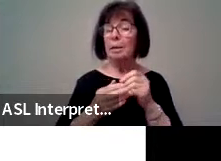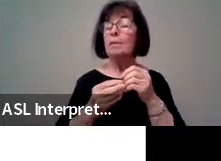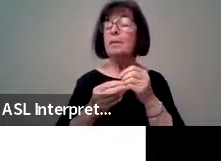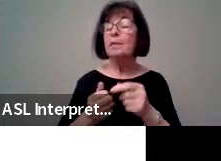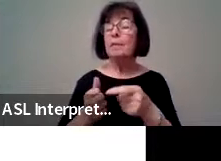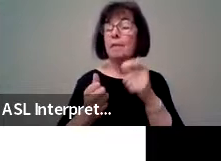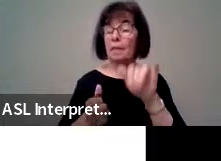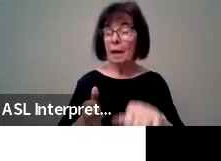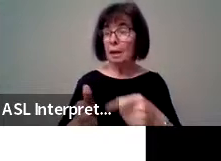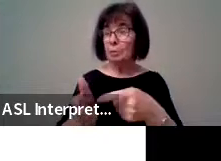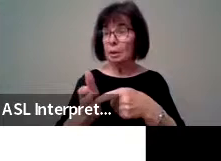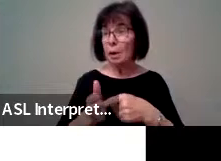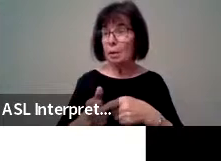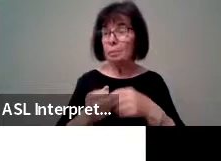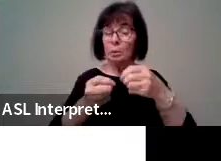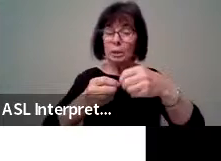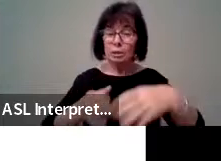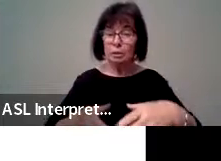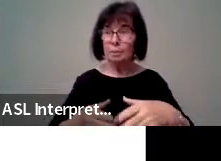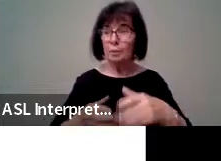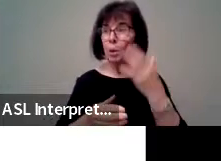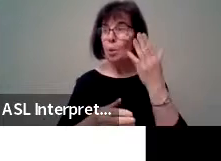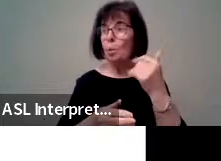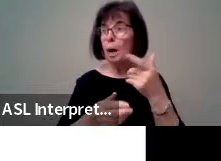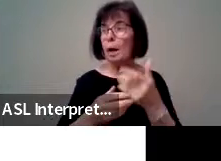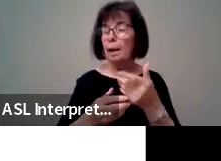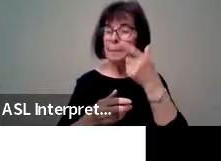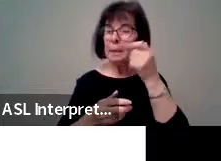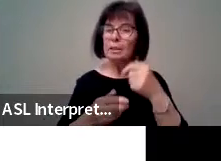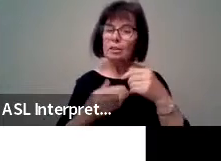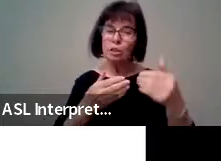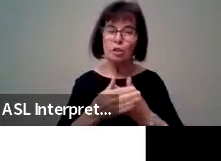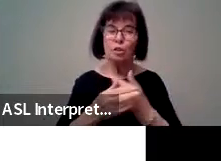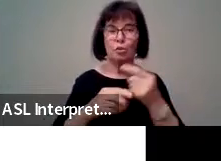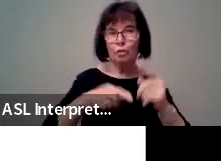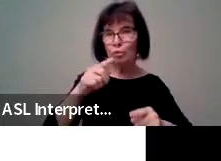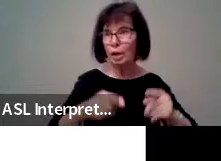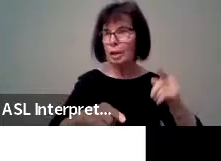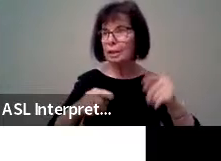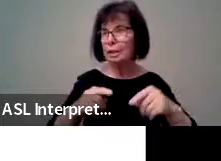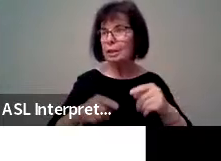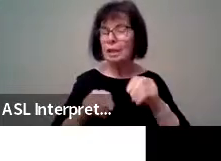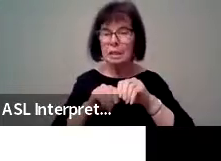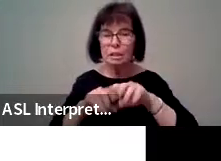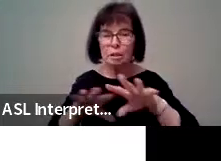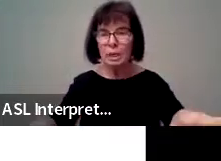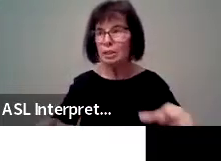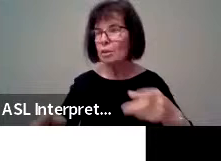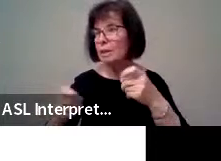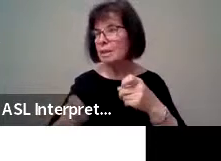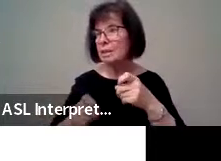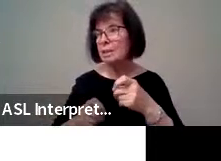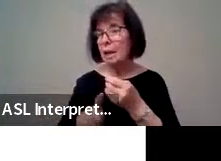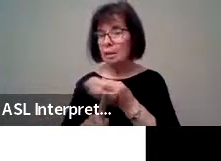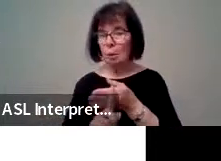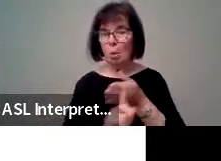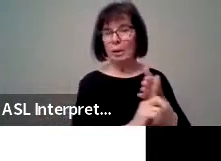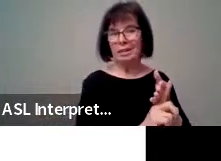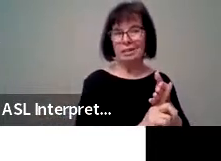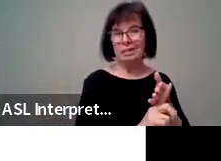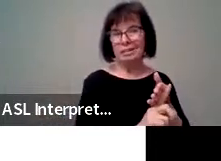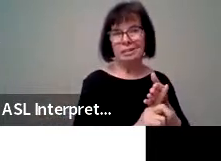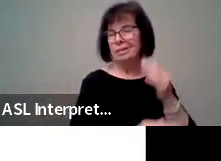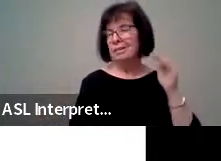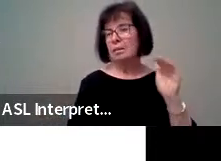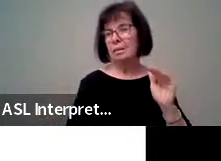these more recent COVID variants we have seen spread so quickly, quarantine is just a less effective intervention. By the time somebody